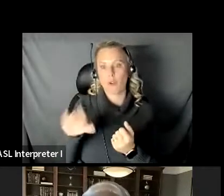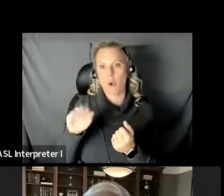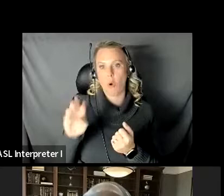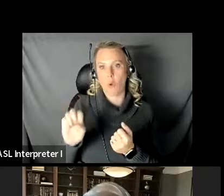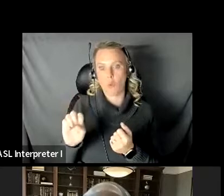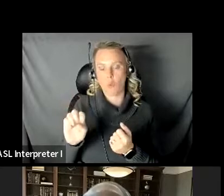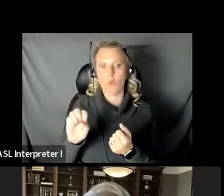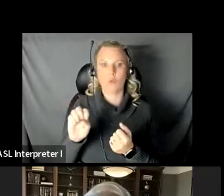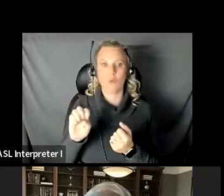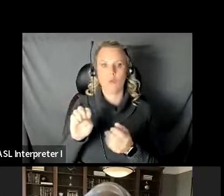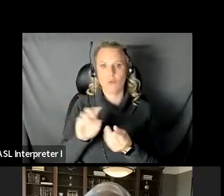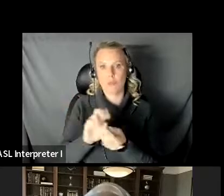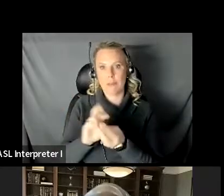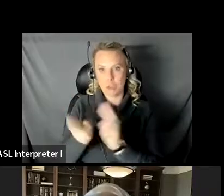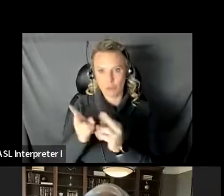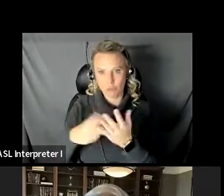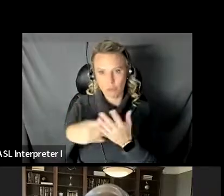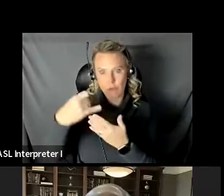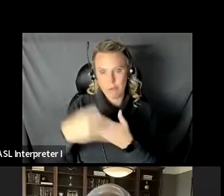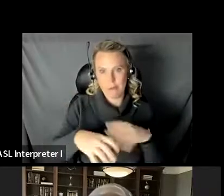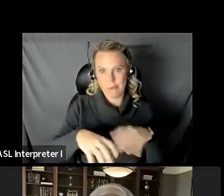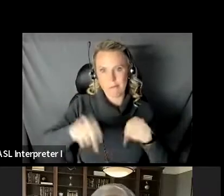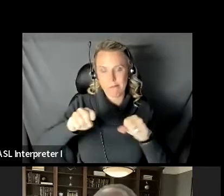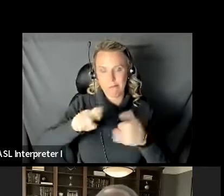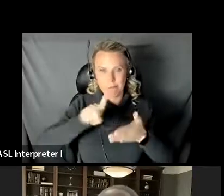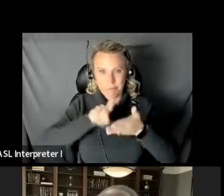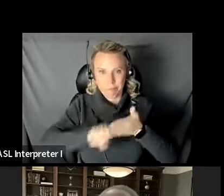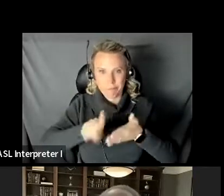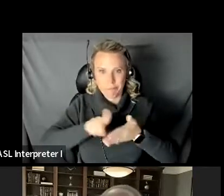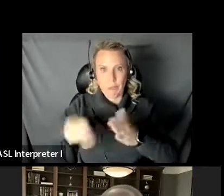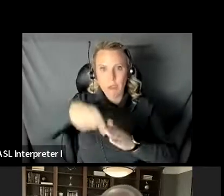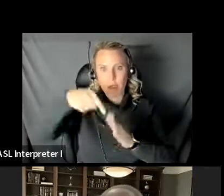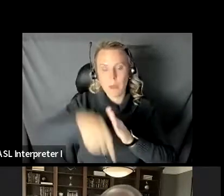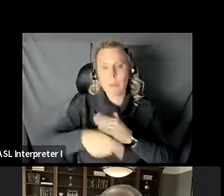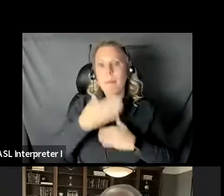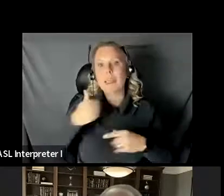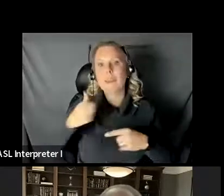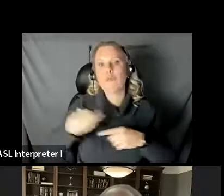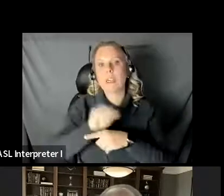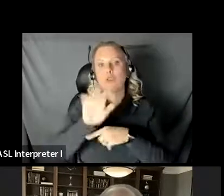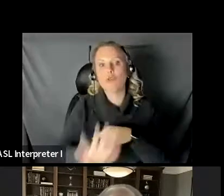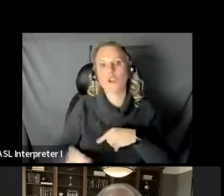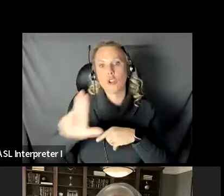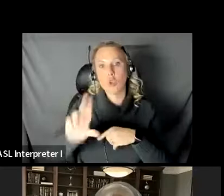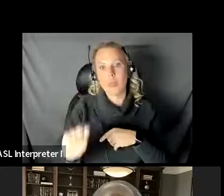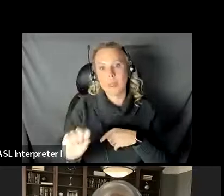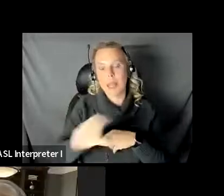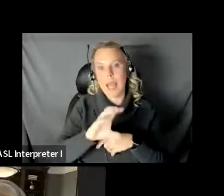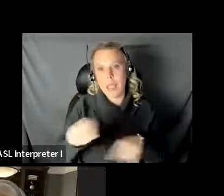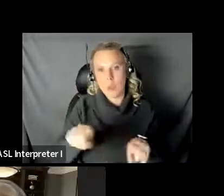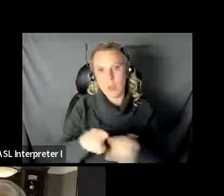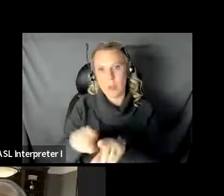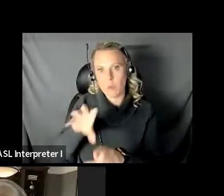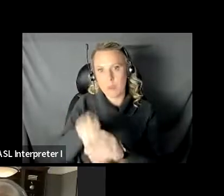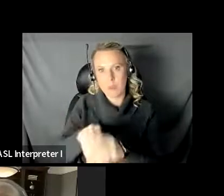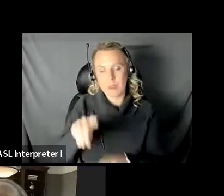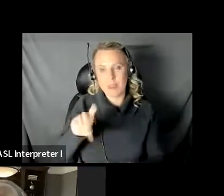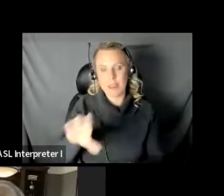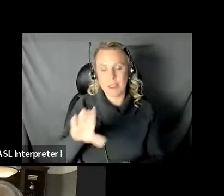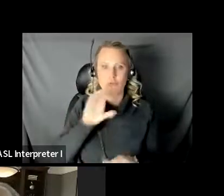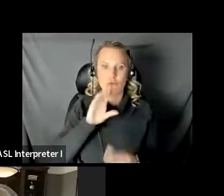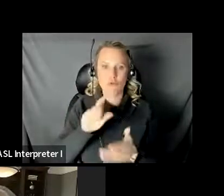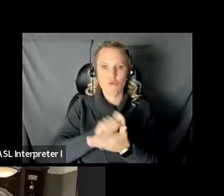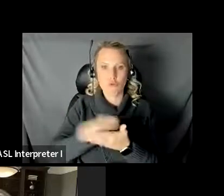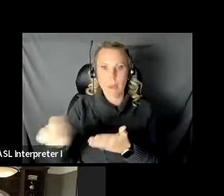predecessor, the Criminal Code Revision Project, has taken a comprehensive and informed look at the best practices across the country and within the district to draft a modernized